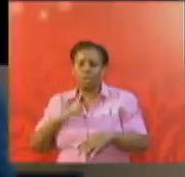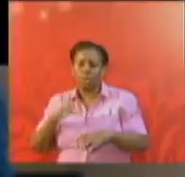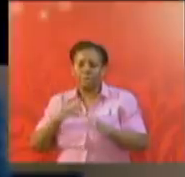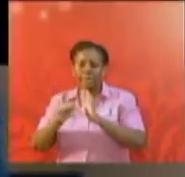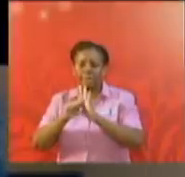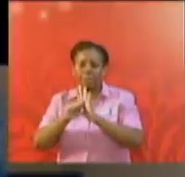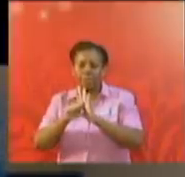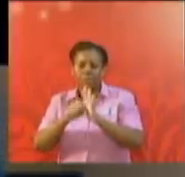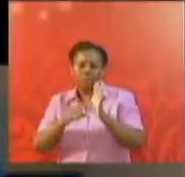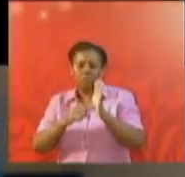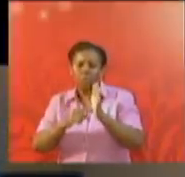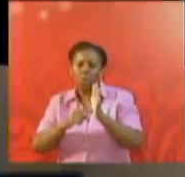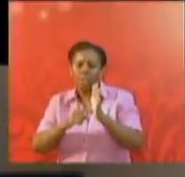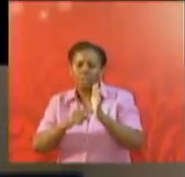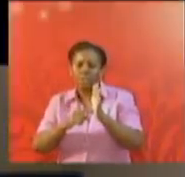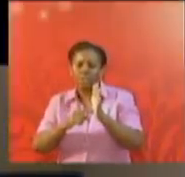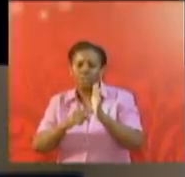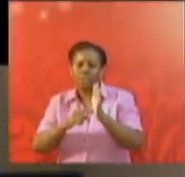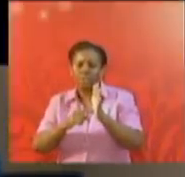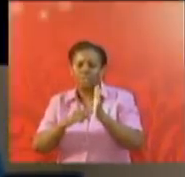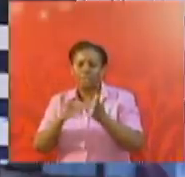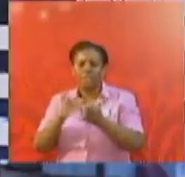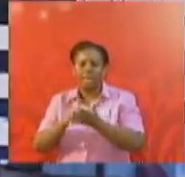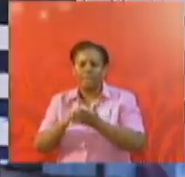in Trinidad and Tobago? Thank you.